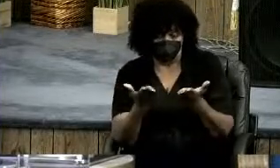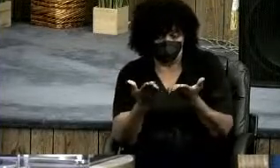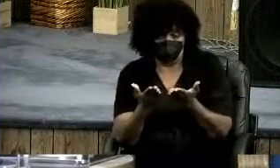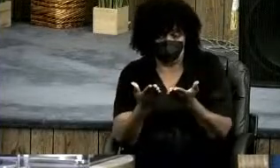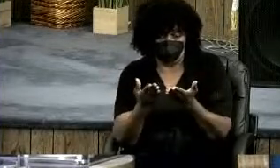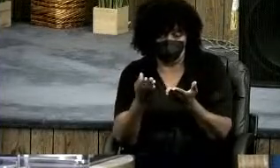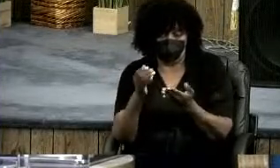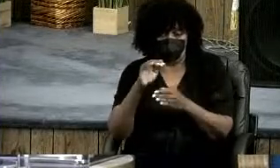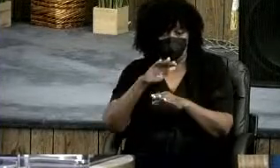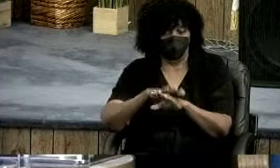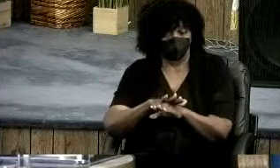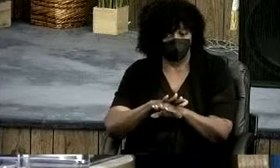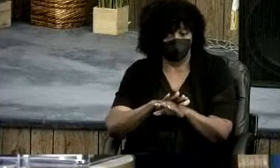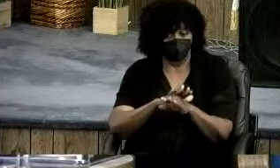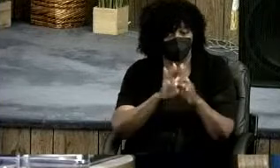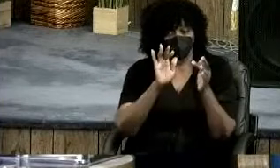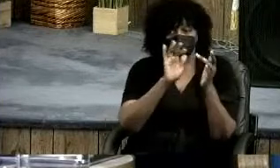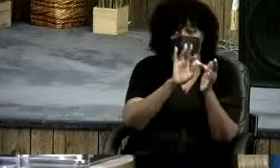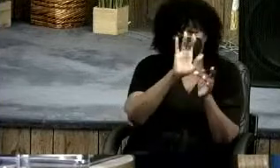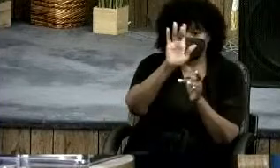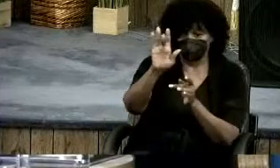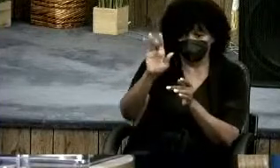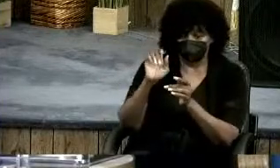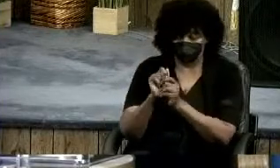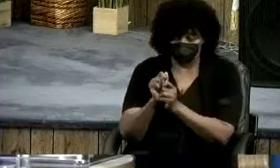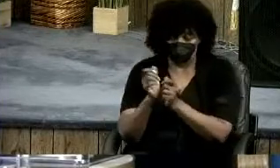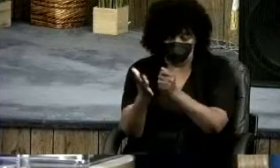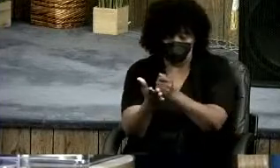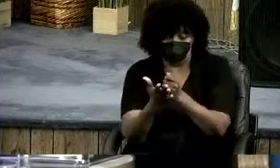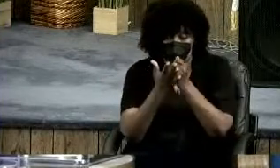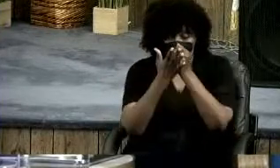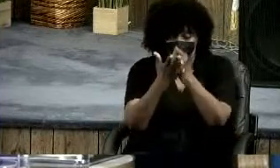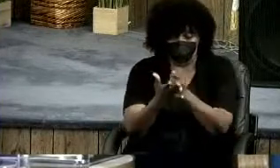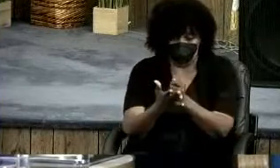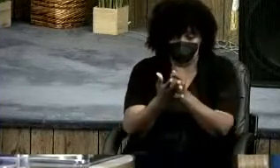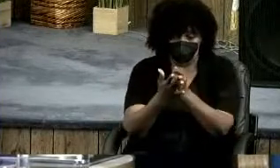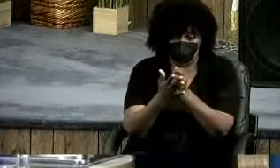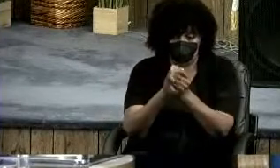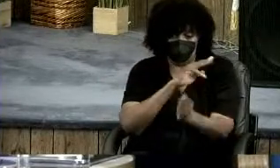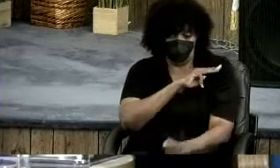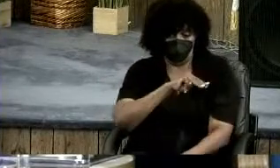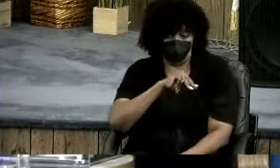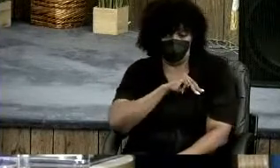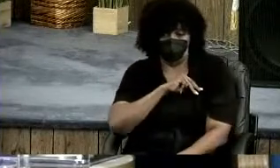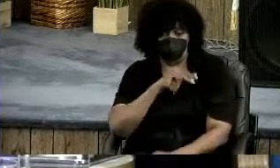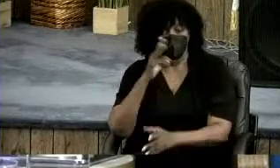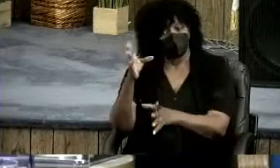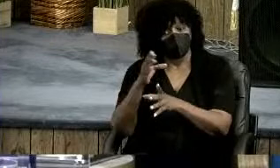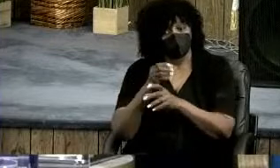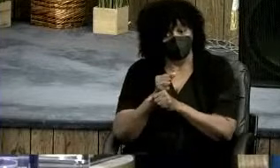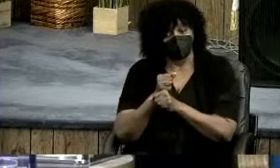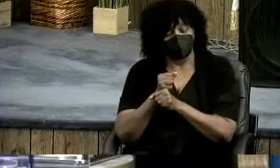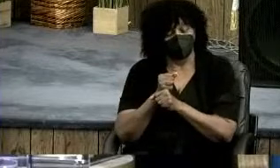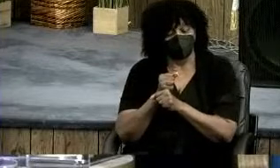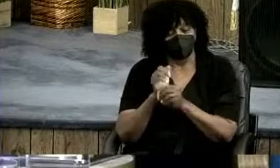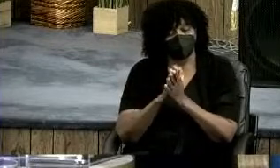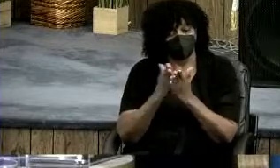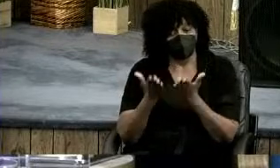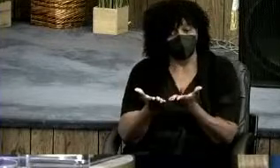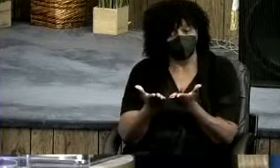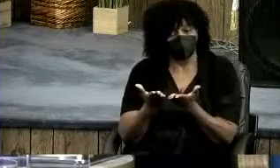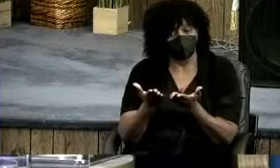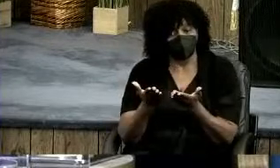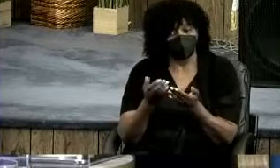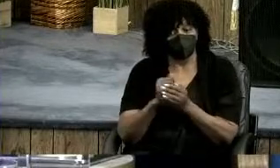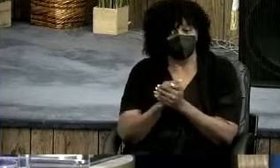or online, it will help us do ministry. And then you get something in return. How many things in life you got to give,